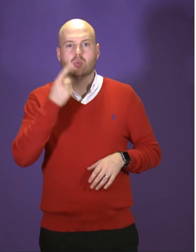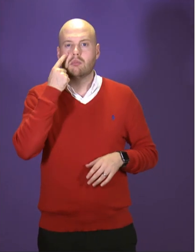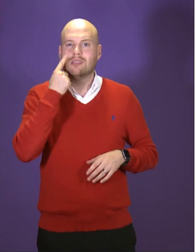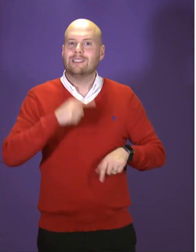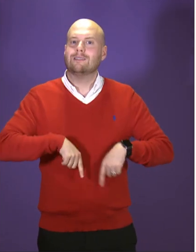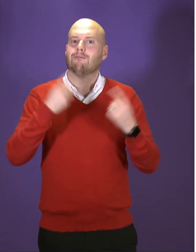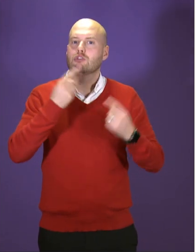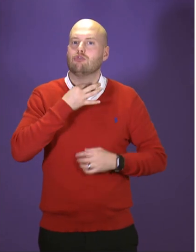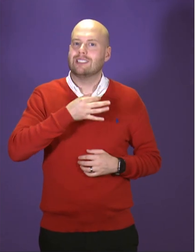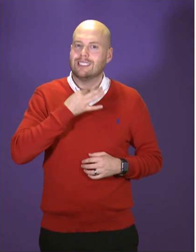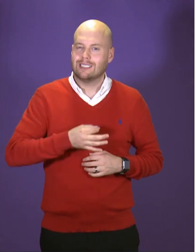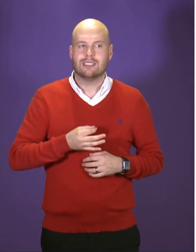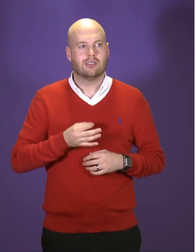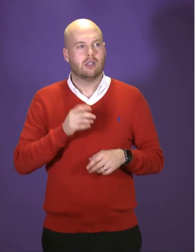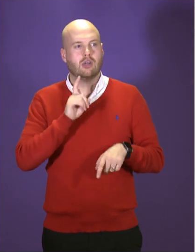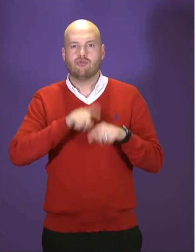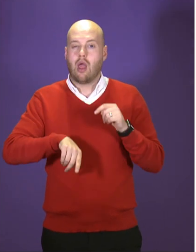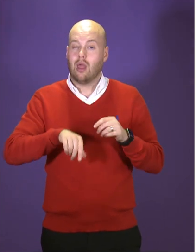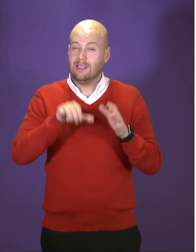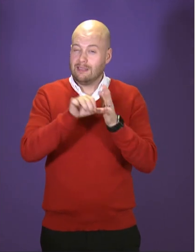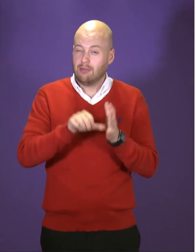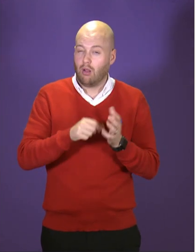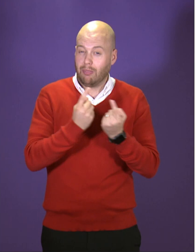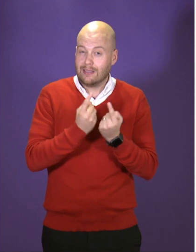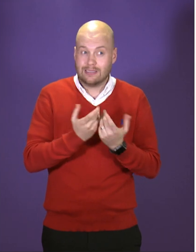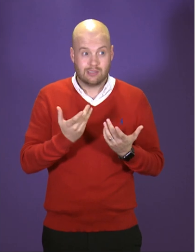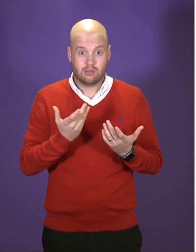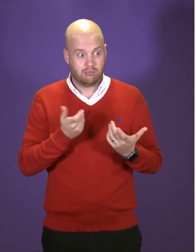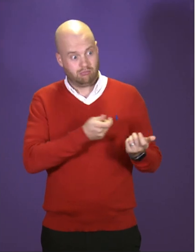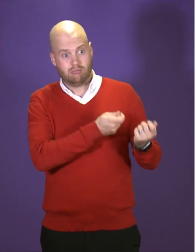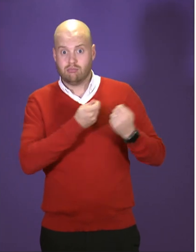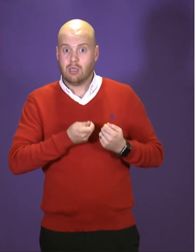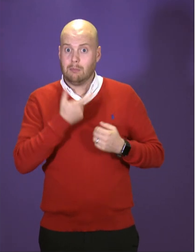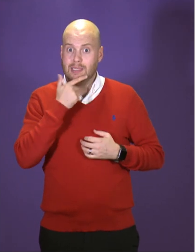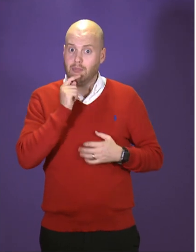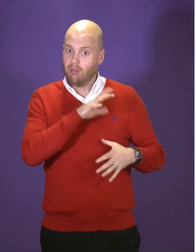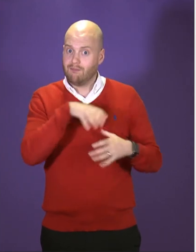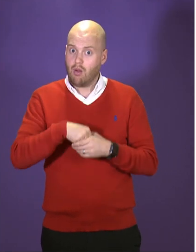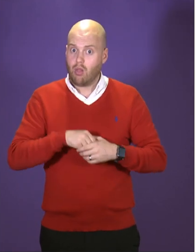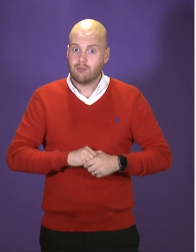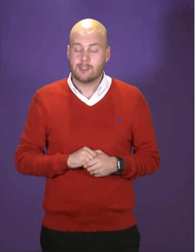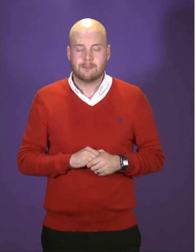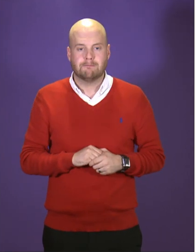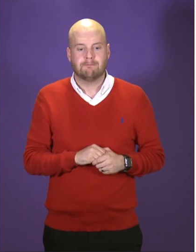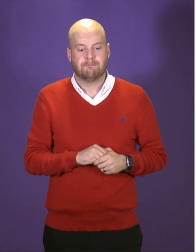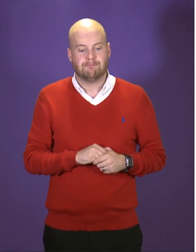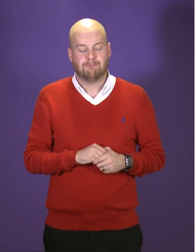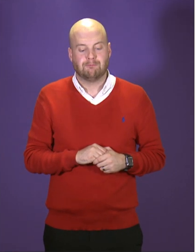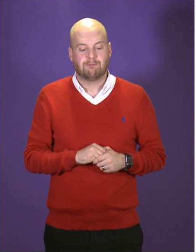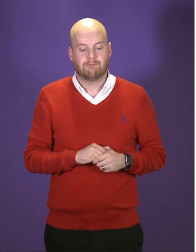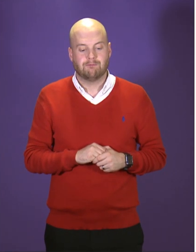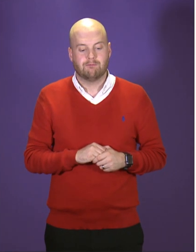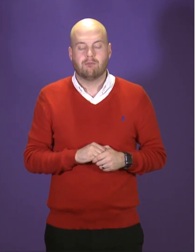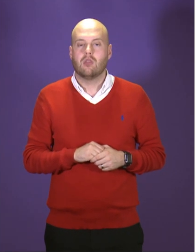risks and do difficult things that might take people with us. And through this, and I think through a